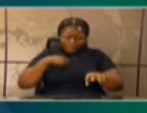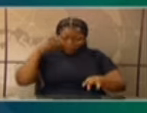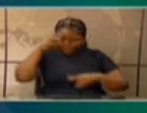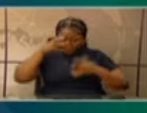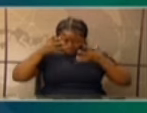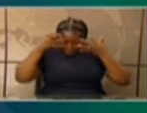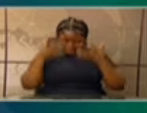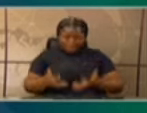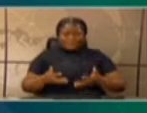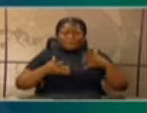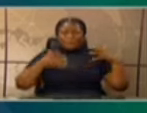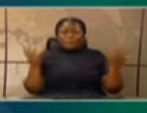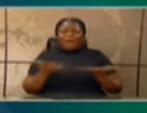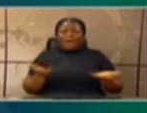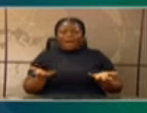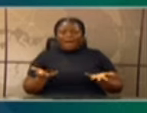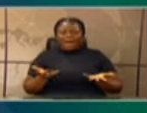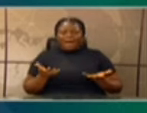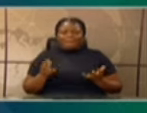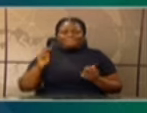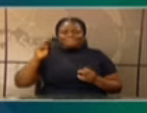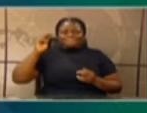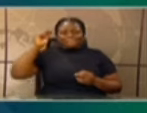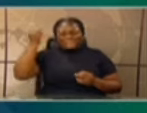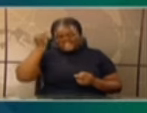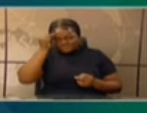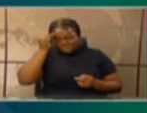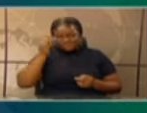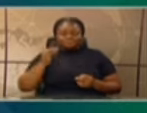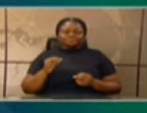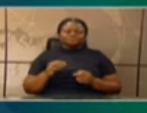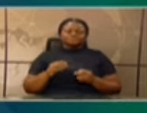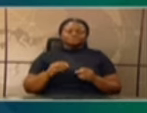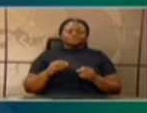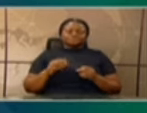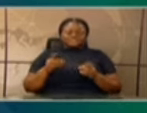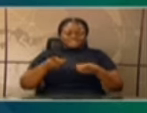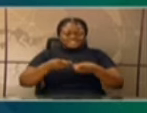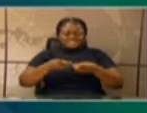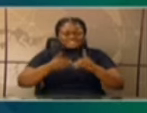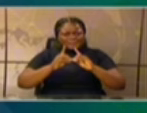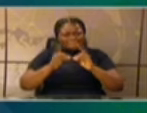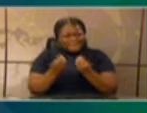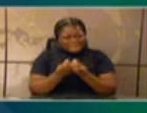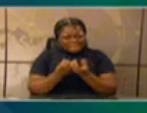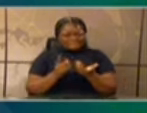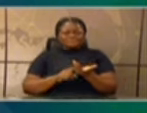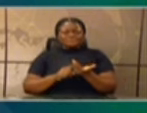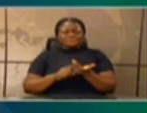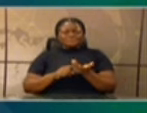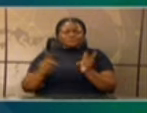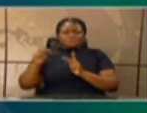ministries, departments, and agencies that operate under the presidency.